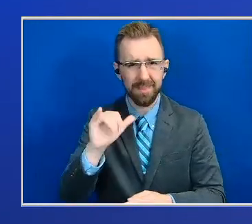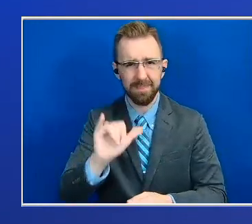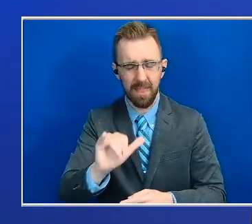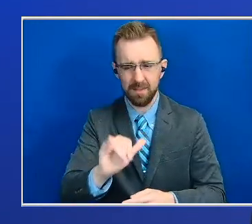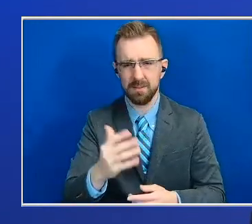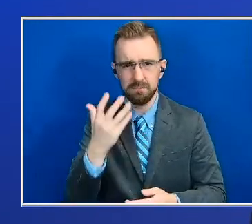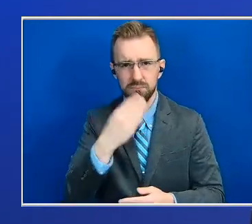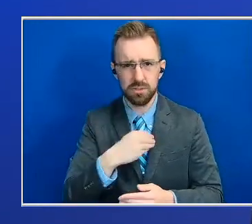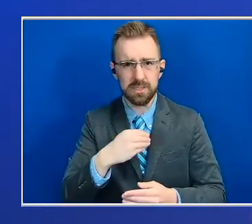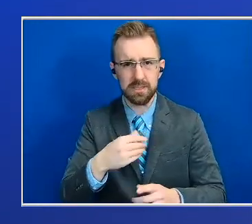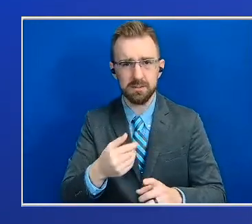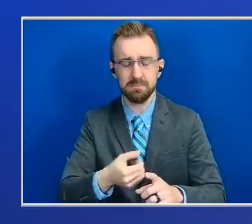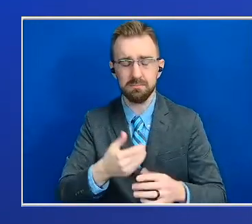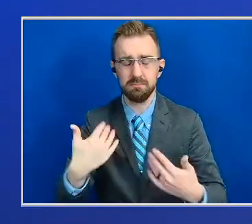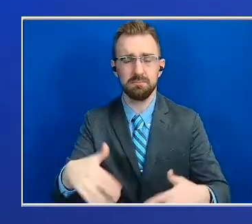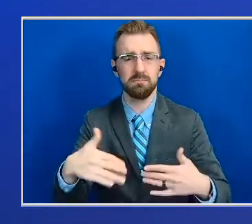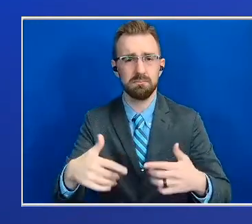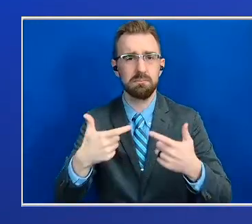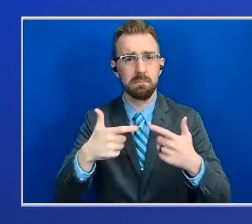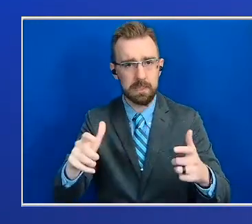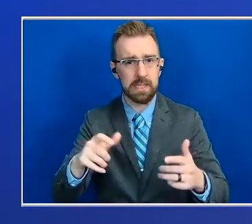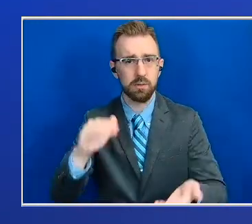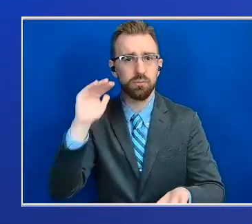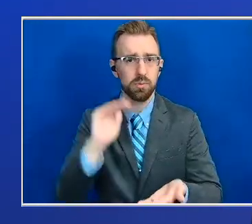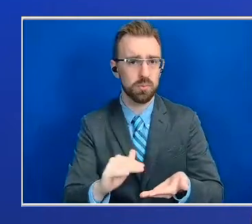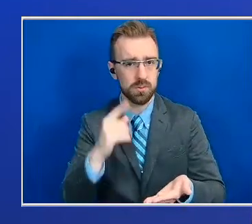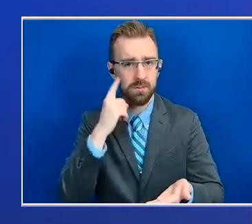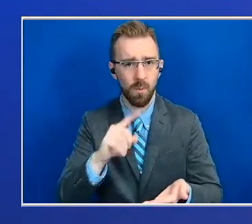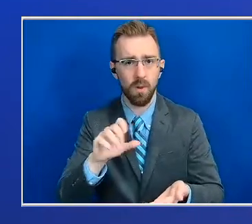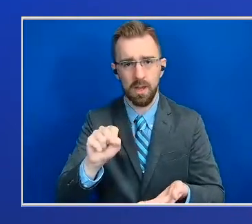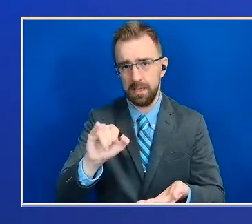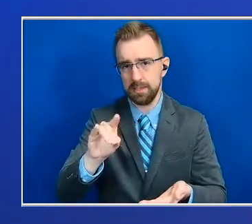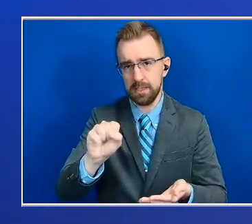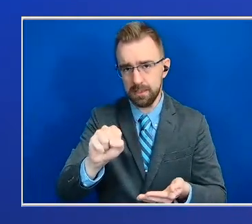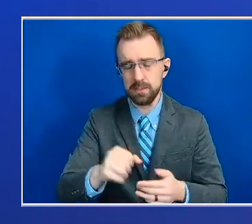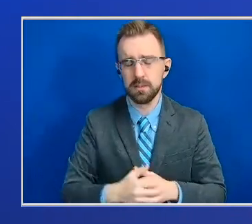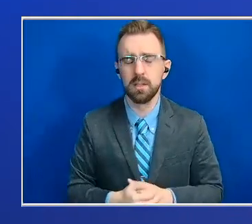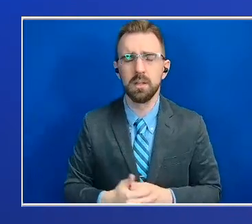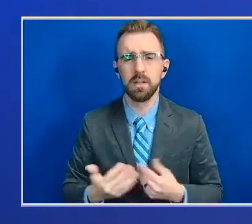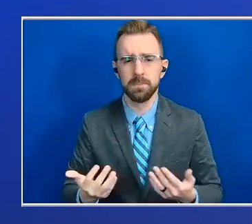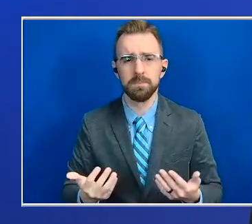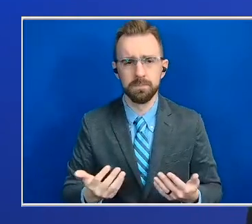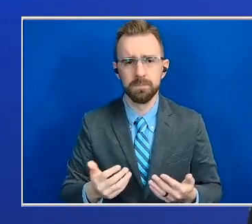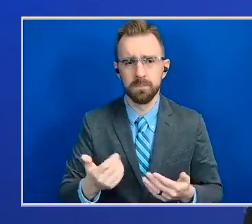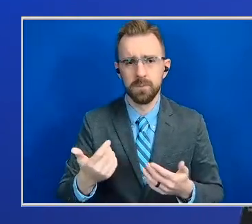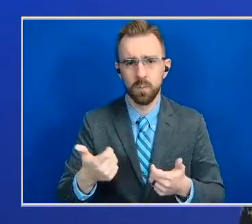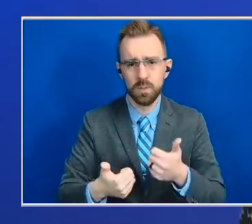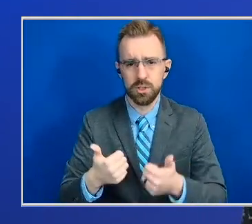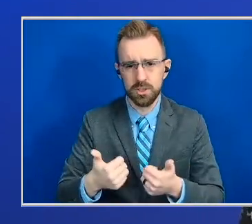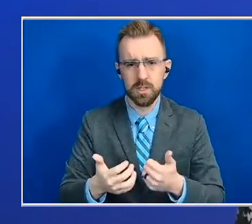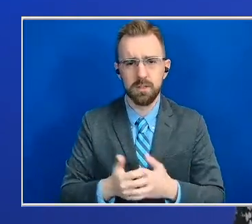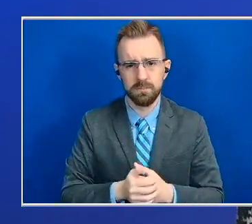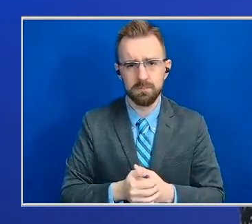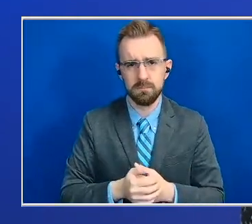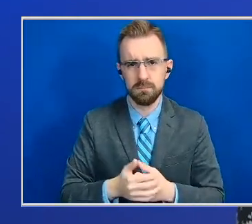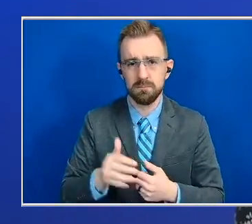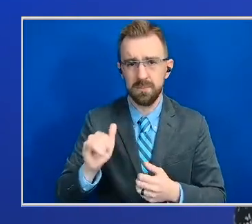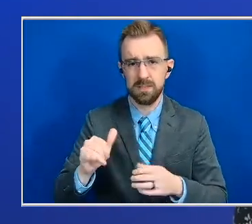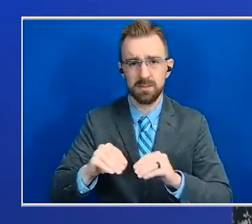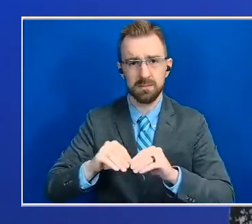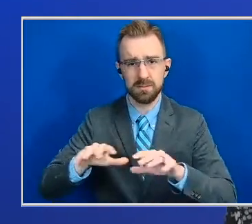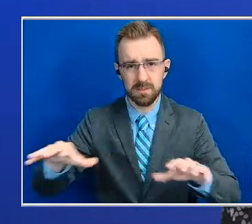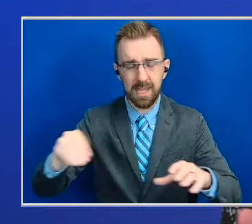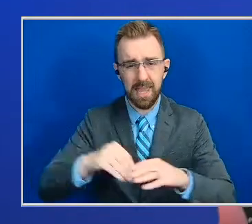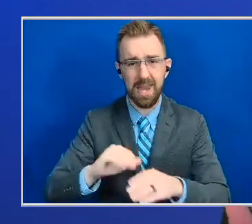profound risk reduction for sudden infant death syndrome, which is quite prevalent in our metropolitan